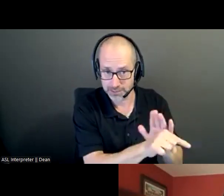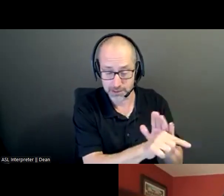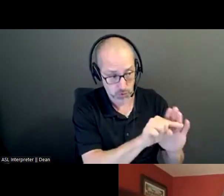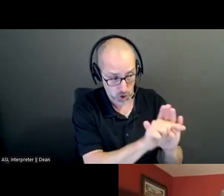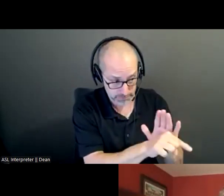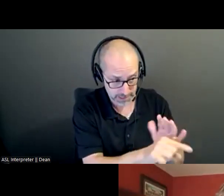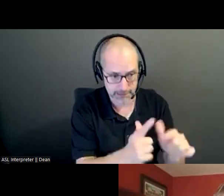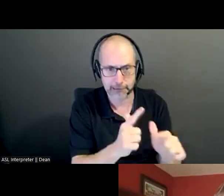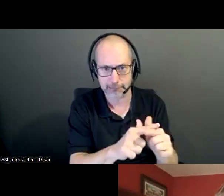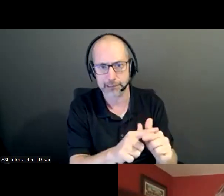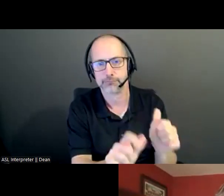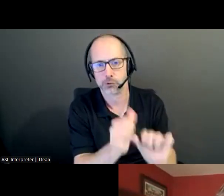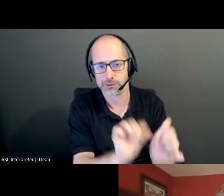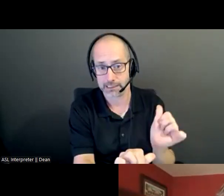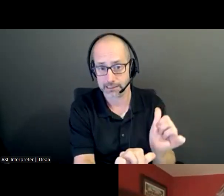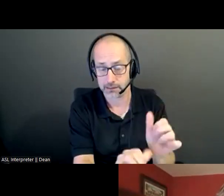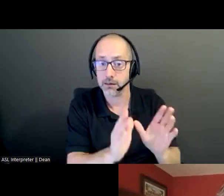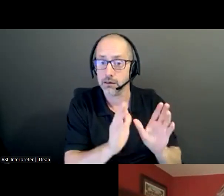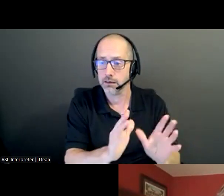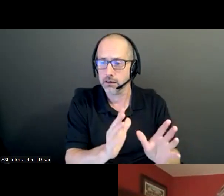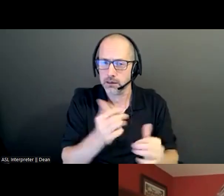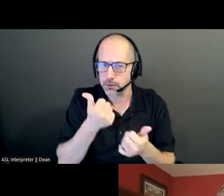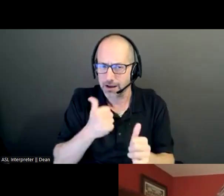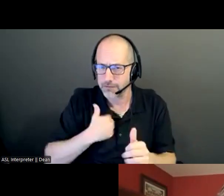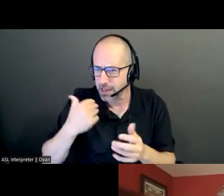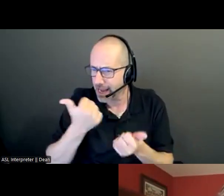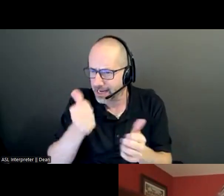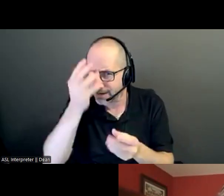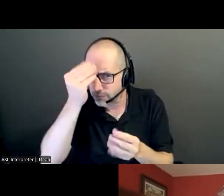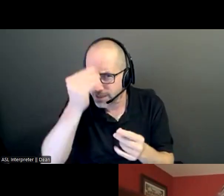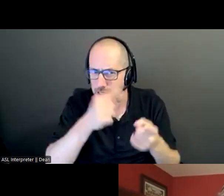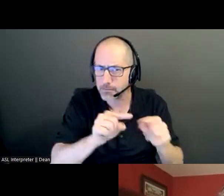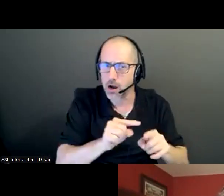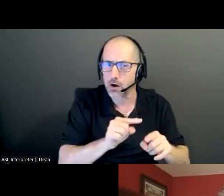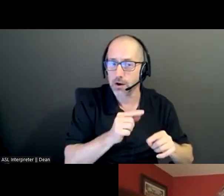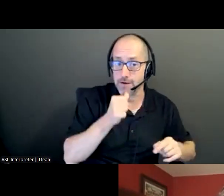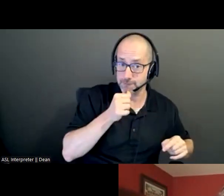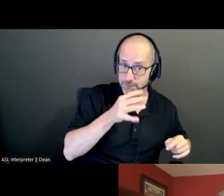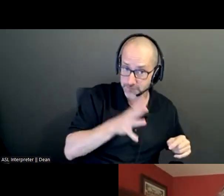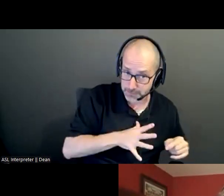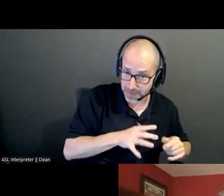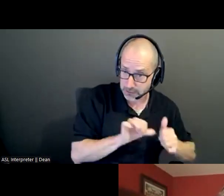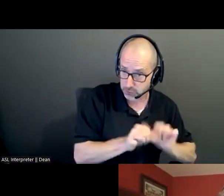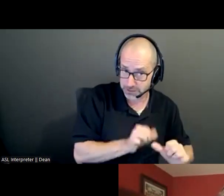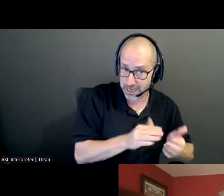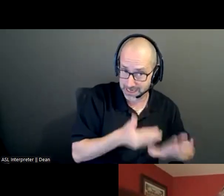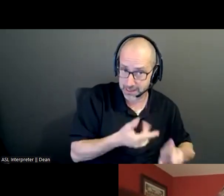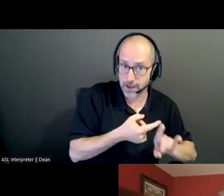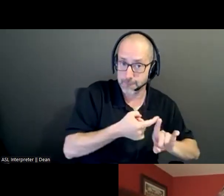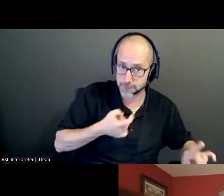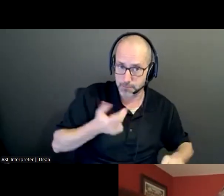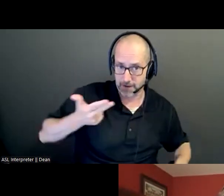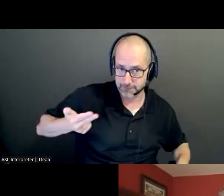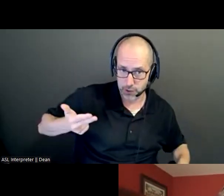The question is there any information about female suicide deaths by firearm? And is there